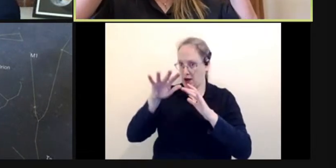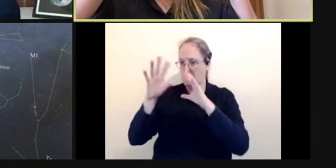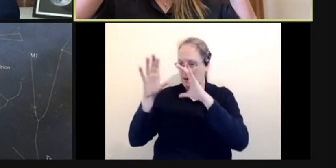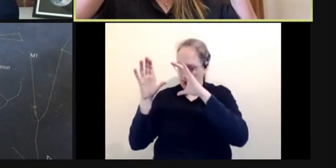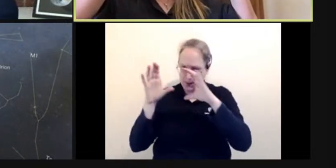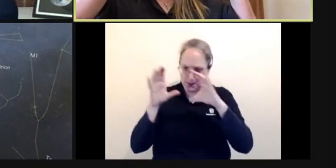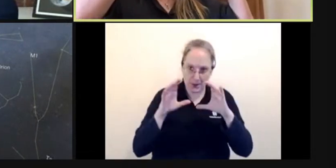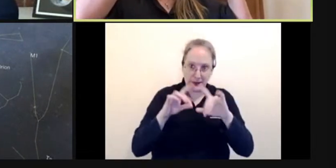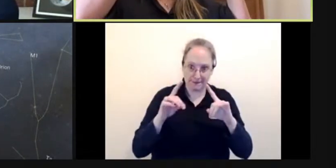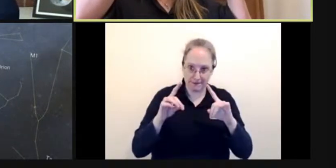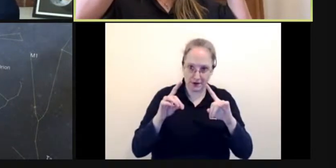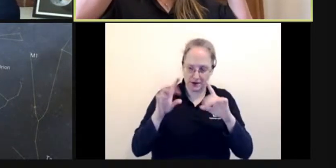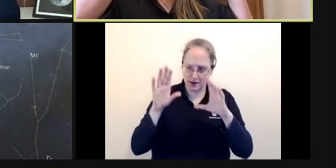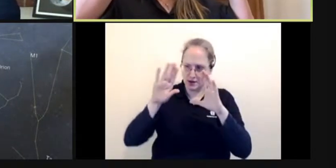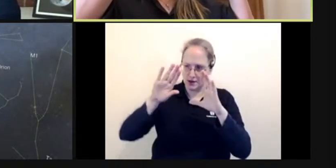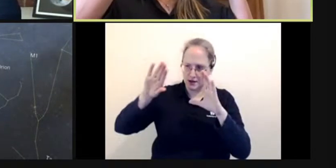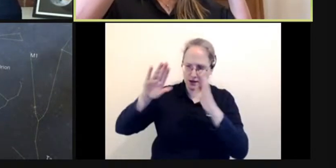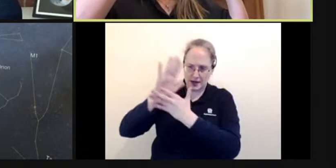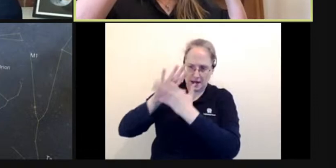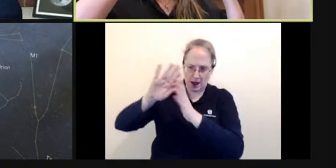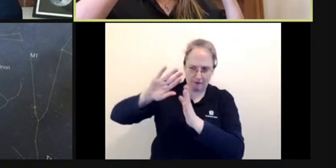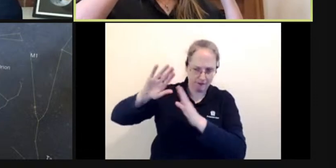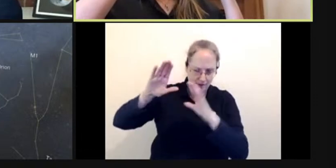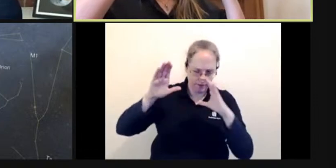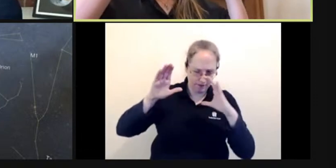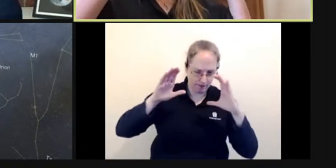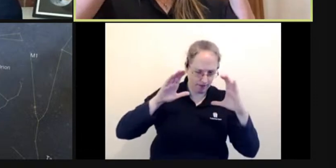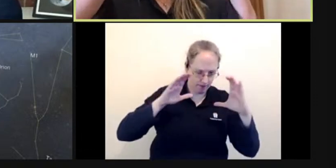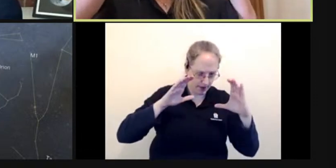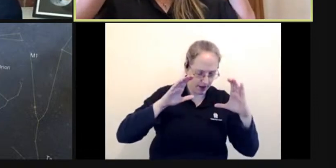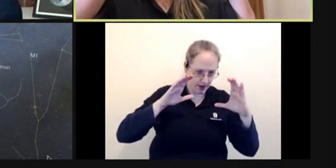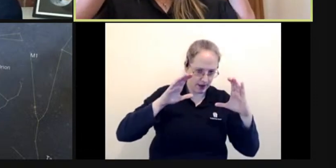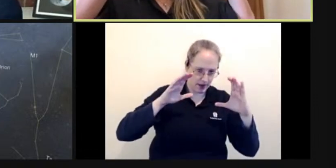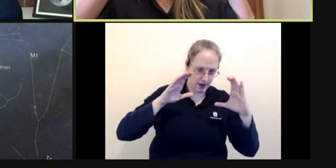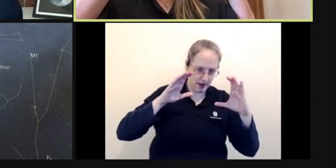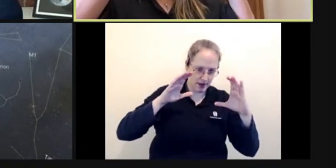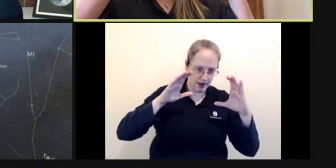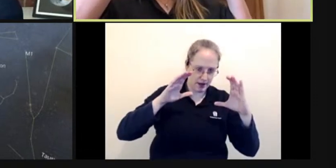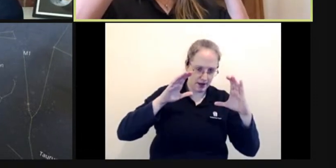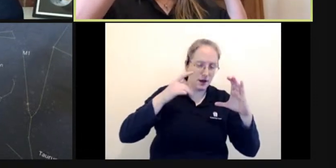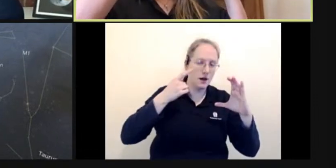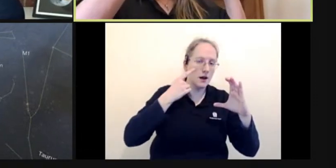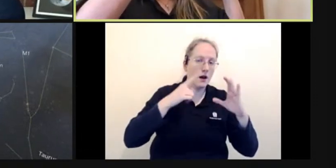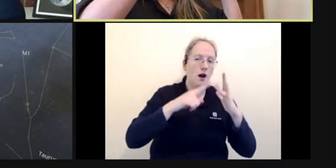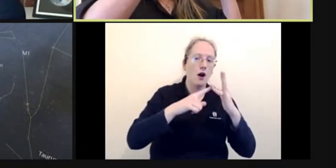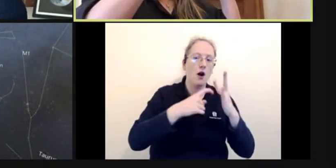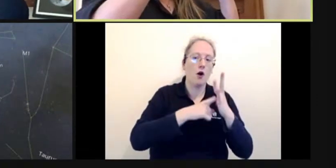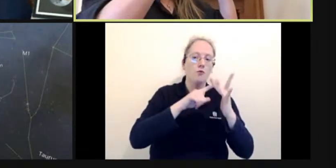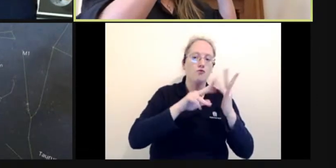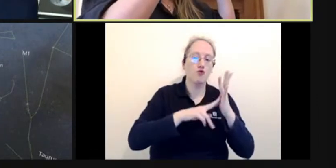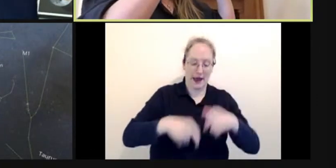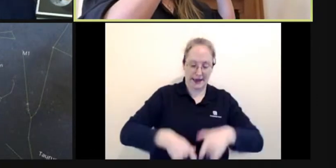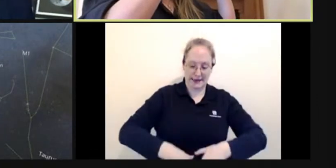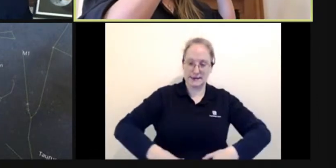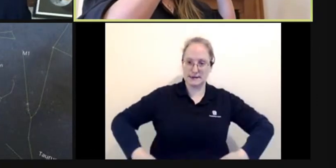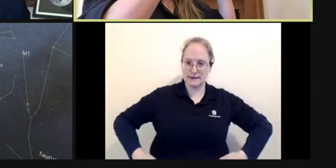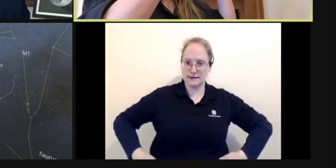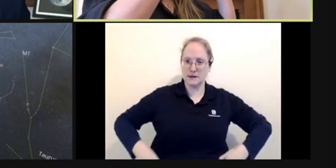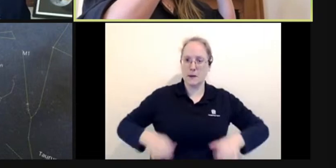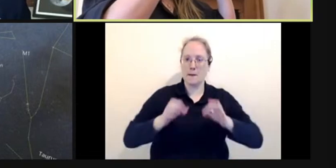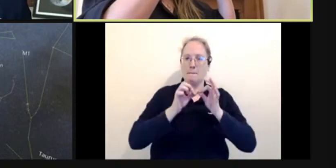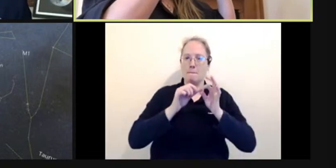get the Crab Nebula out of the way there. So you'll see Orion's belt, and you'll see